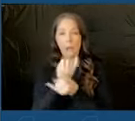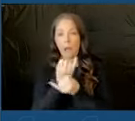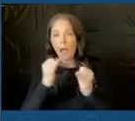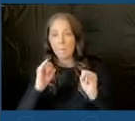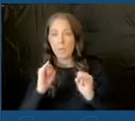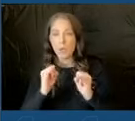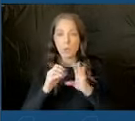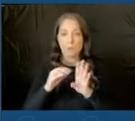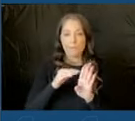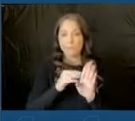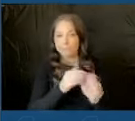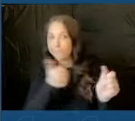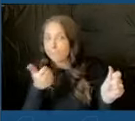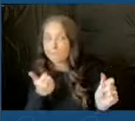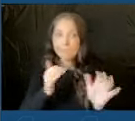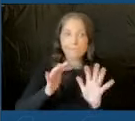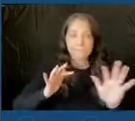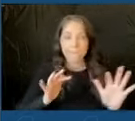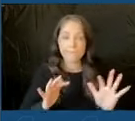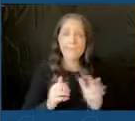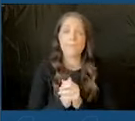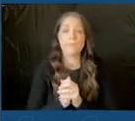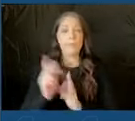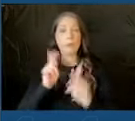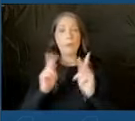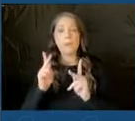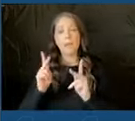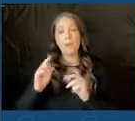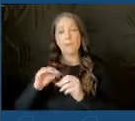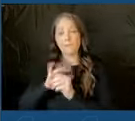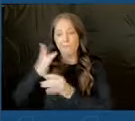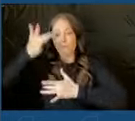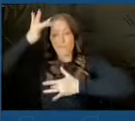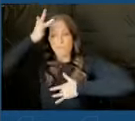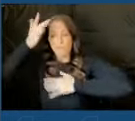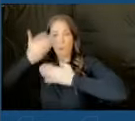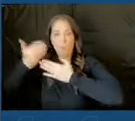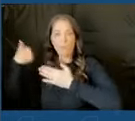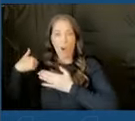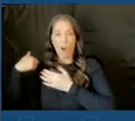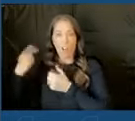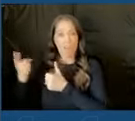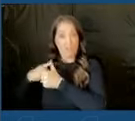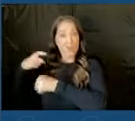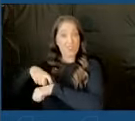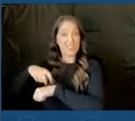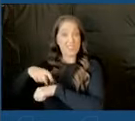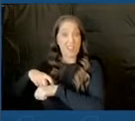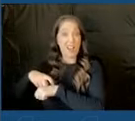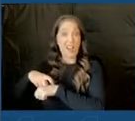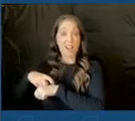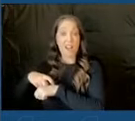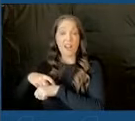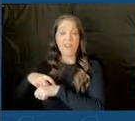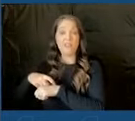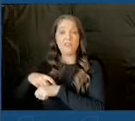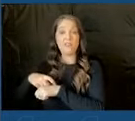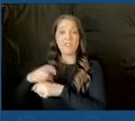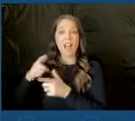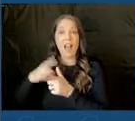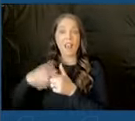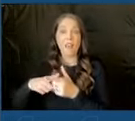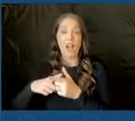before them. So even people who were infected during the first wave with the first Omicron and then got infected